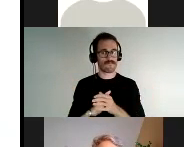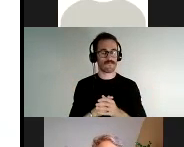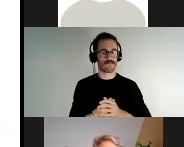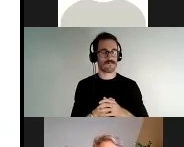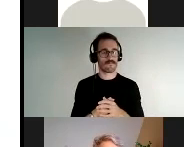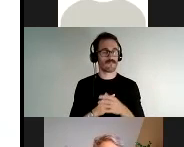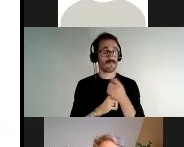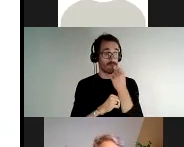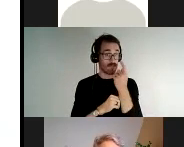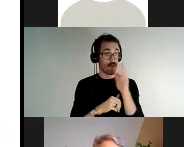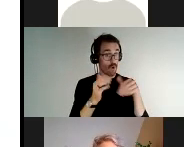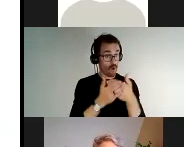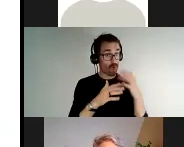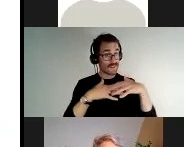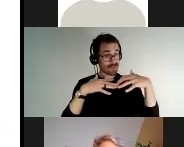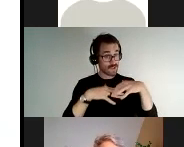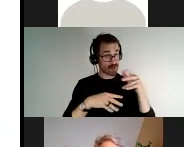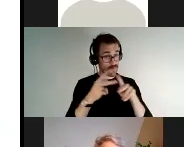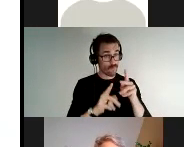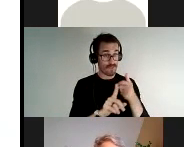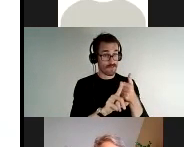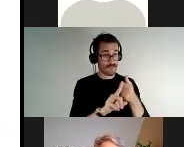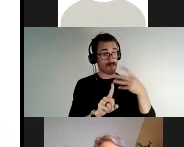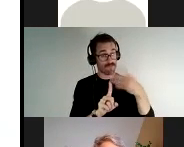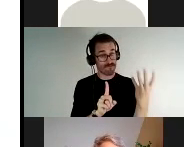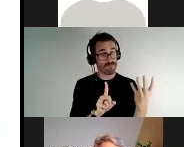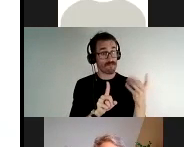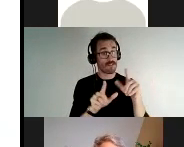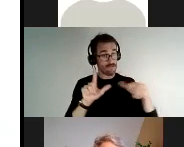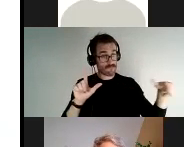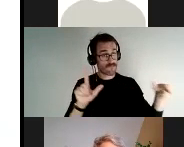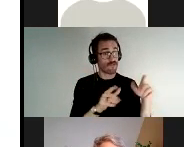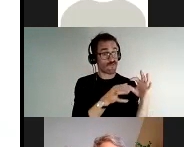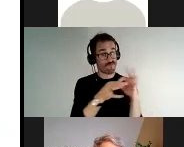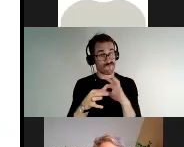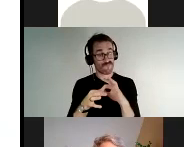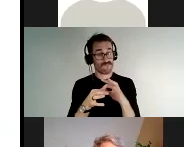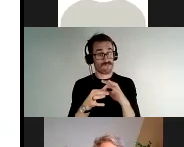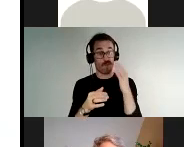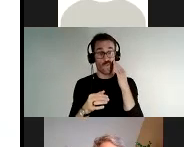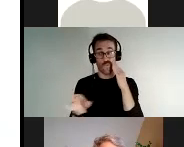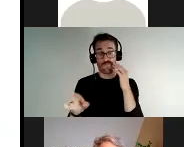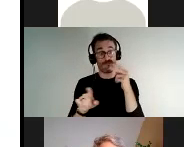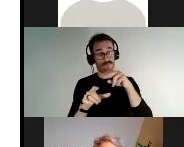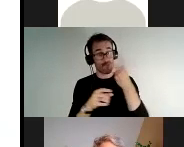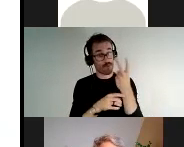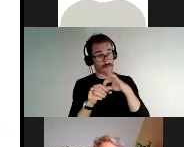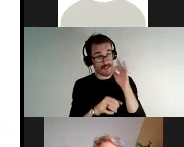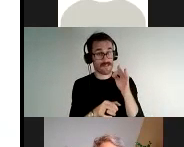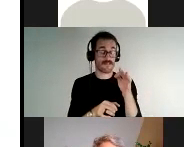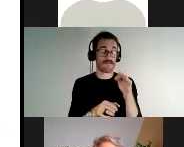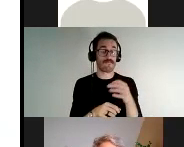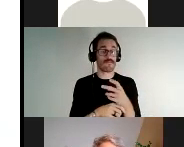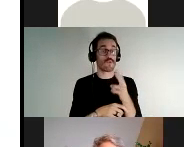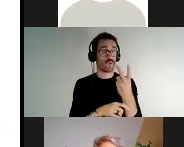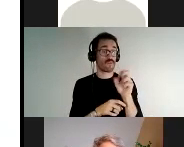people refer to them who are LGBT refer to themselves as two-spirit. What it refers to is, in